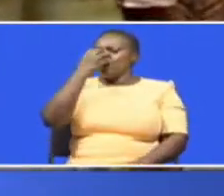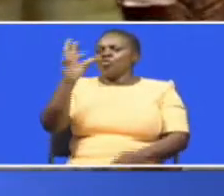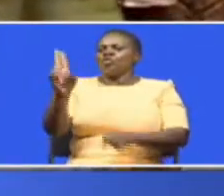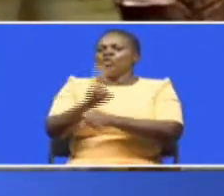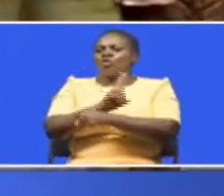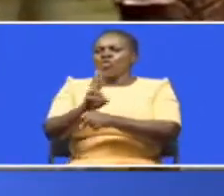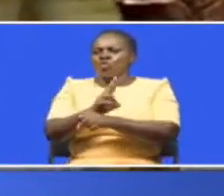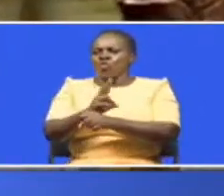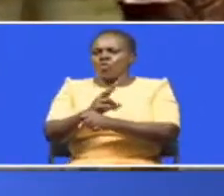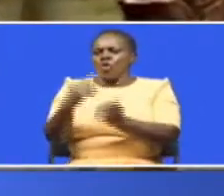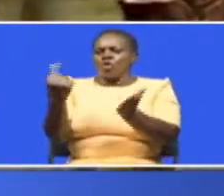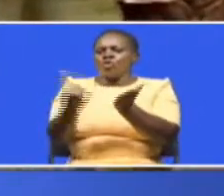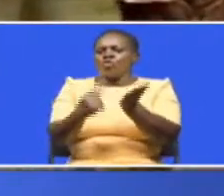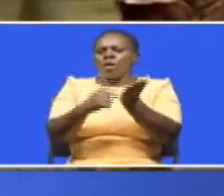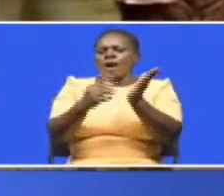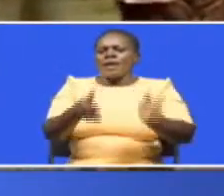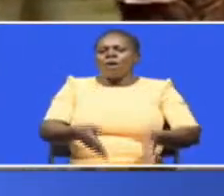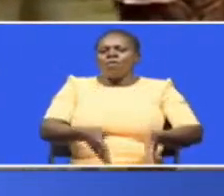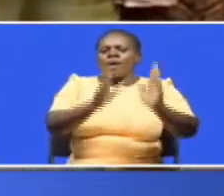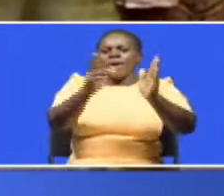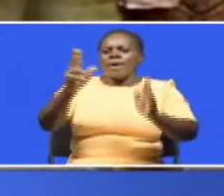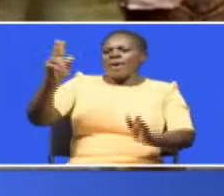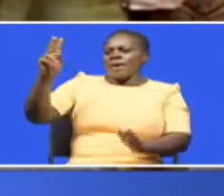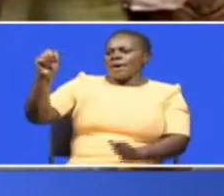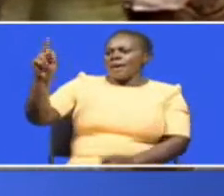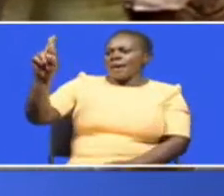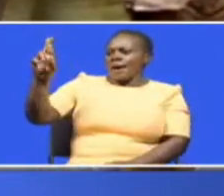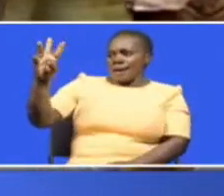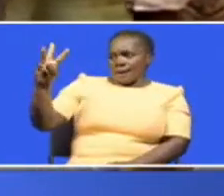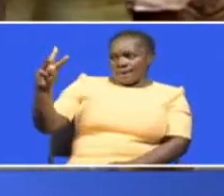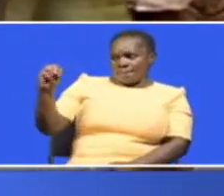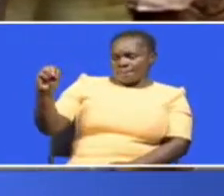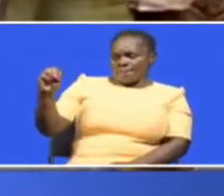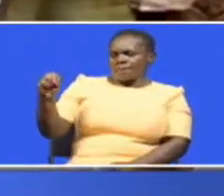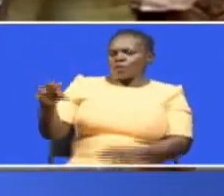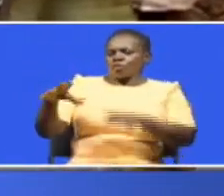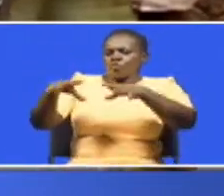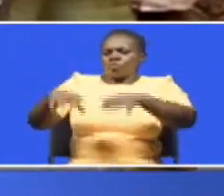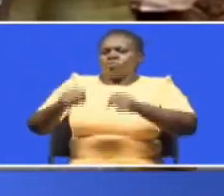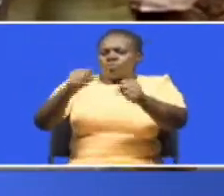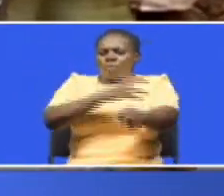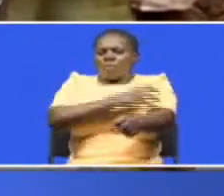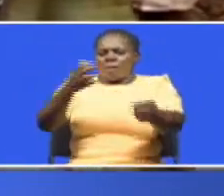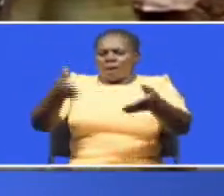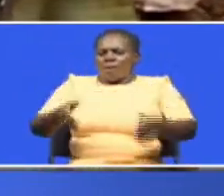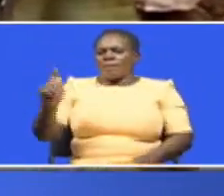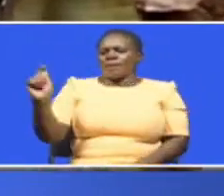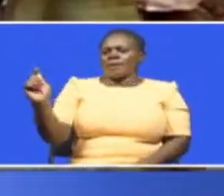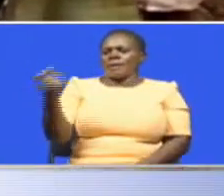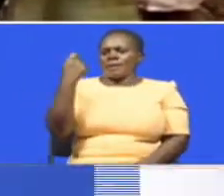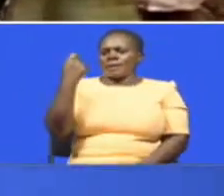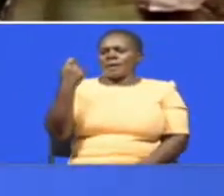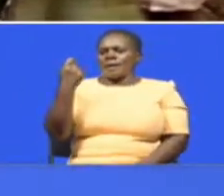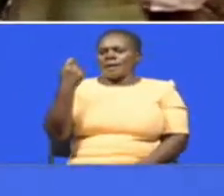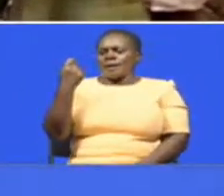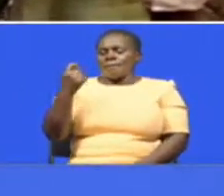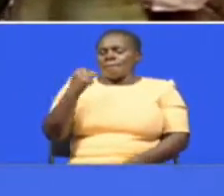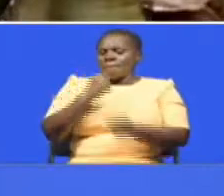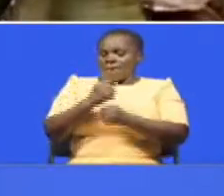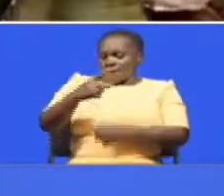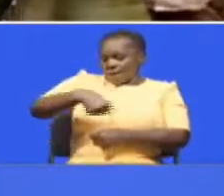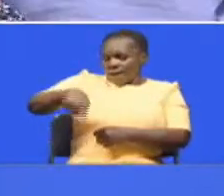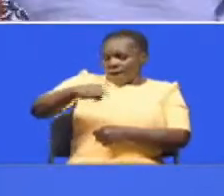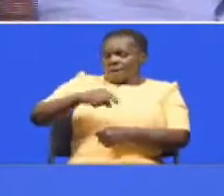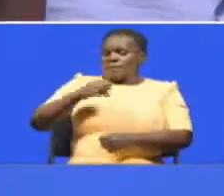the tactics of Uganda's National Resistance Movement, NRM, to capture power here in Kenya that should make all Kenyans